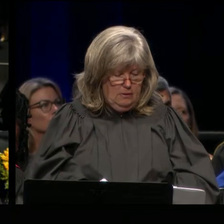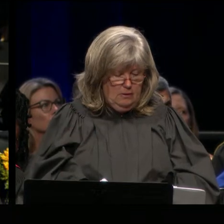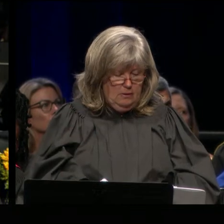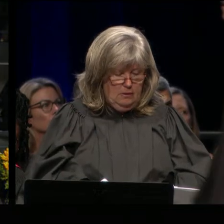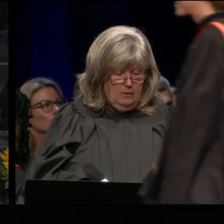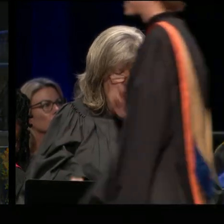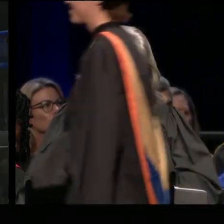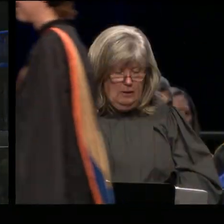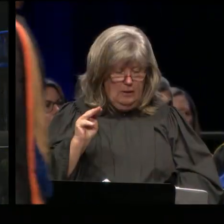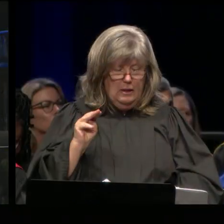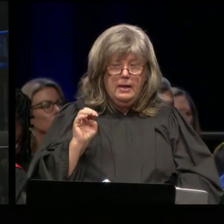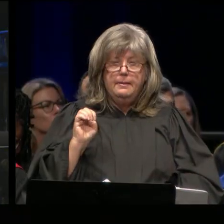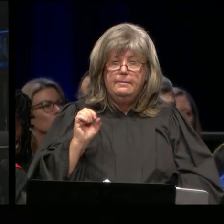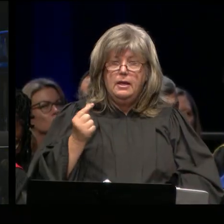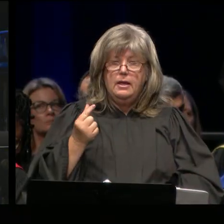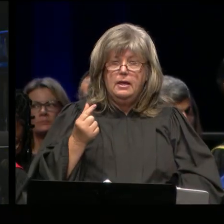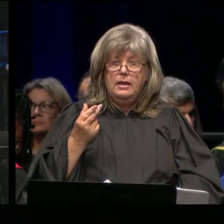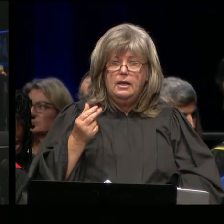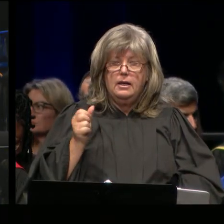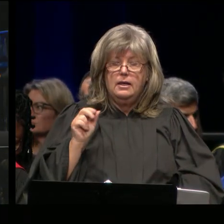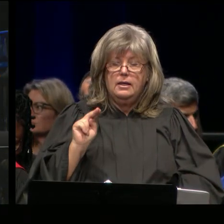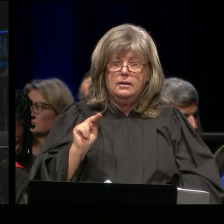Megan Muldoon.